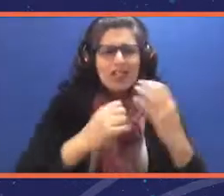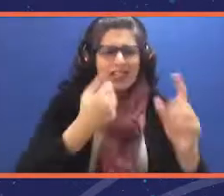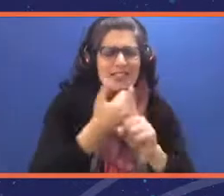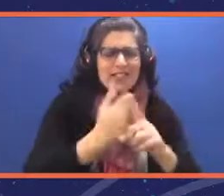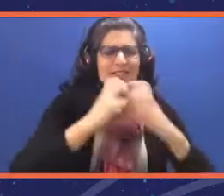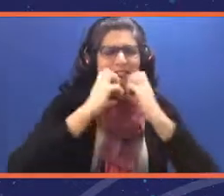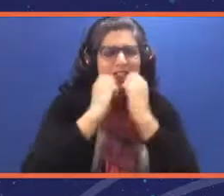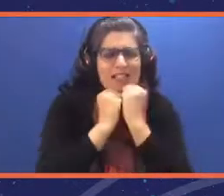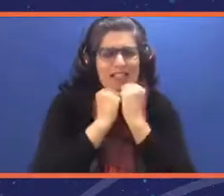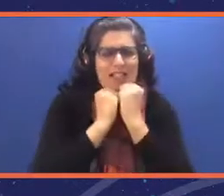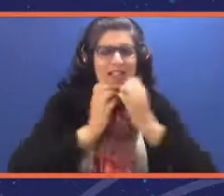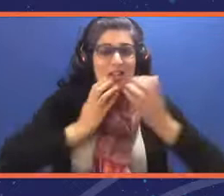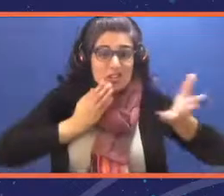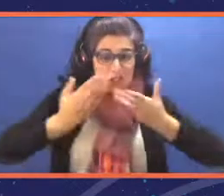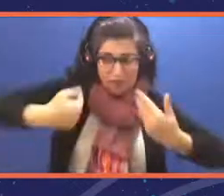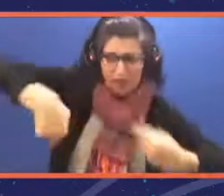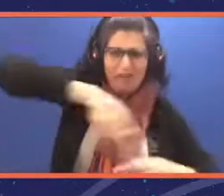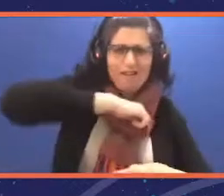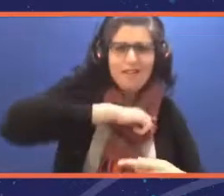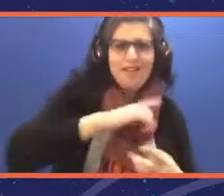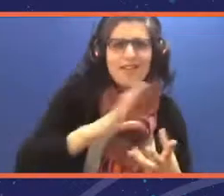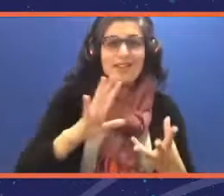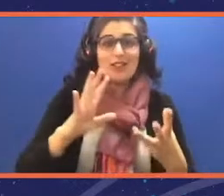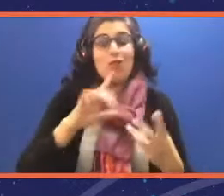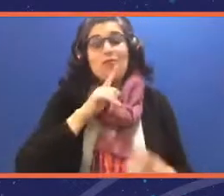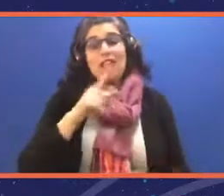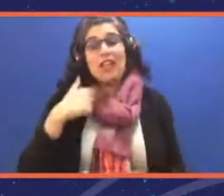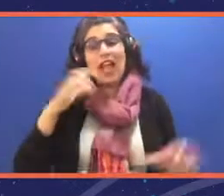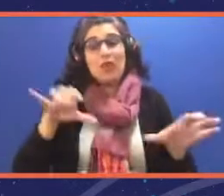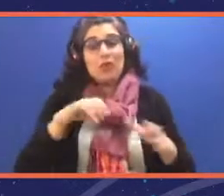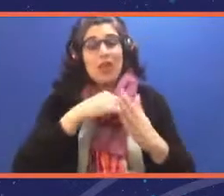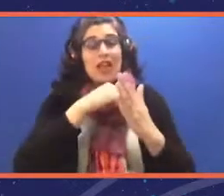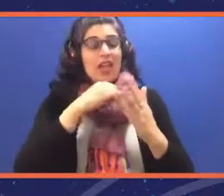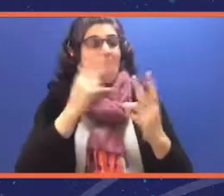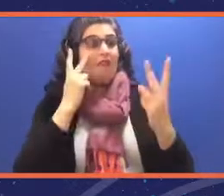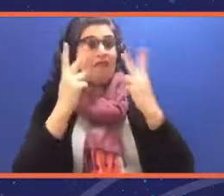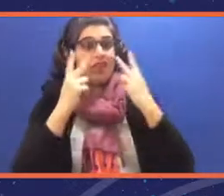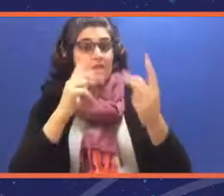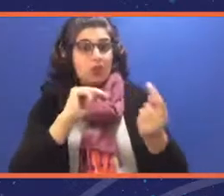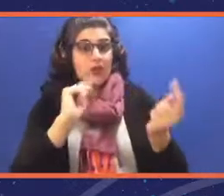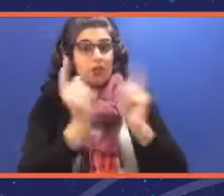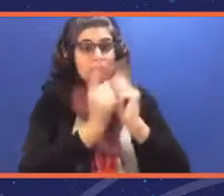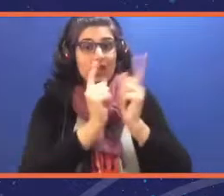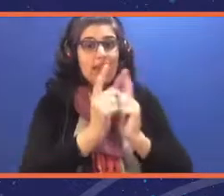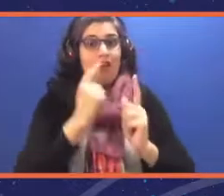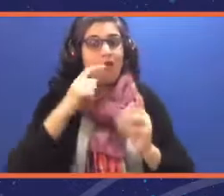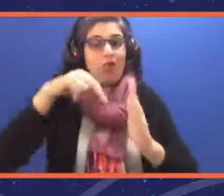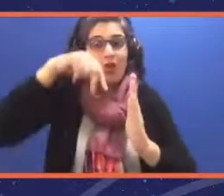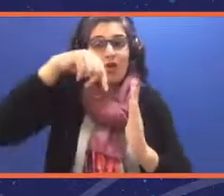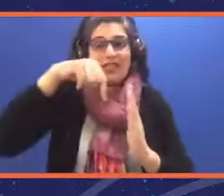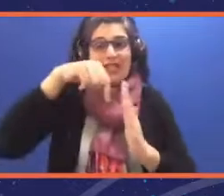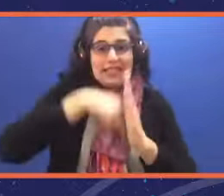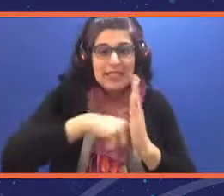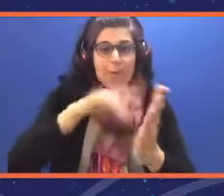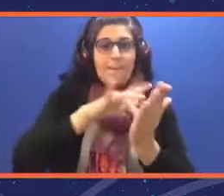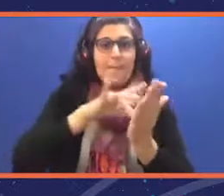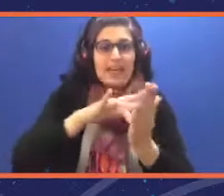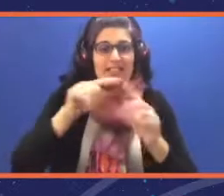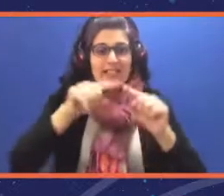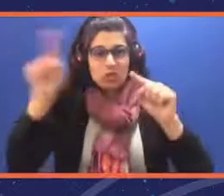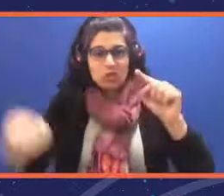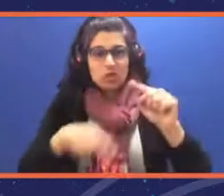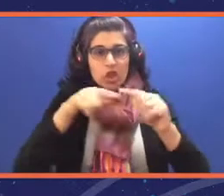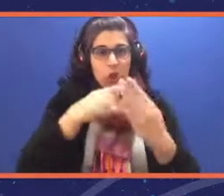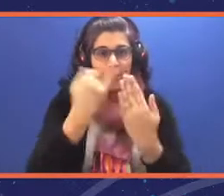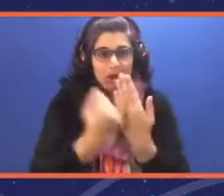all. So essentially, I'm doing visual translation for the Deep Medicine Circle project. And Deep Medicine